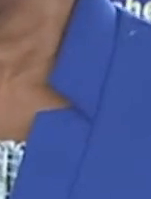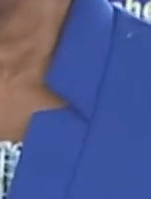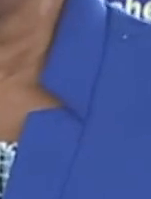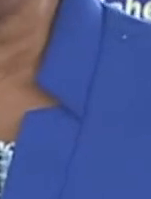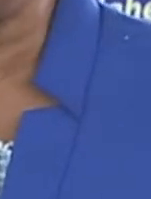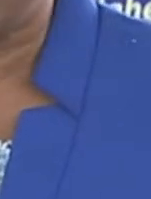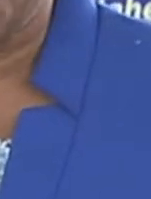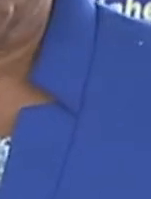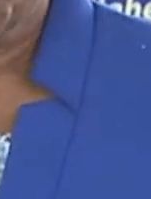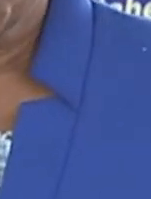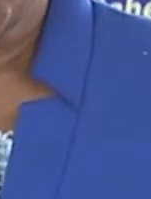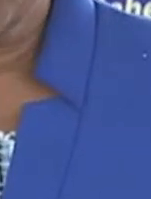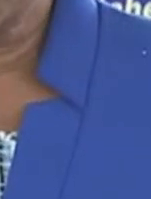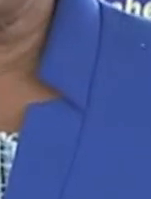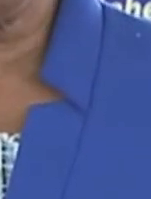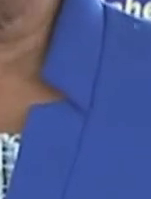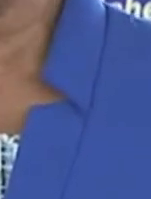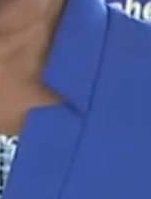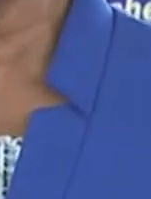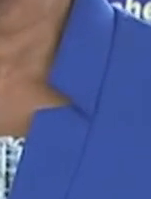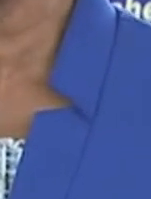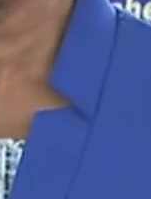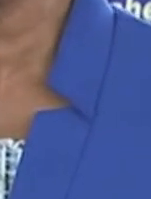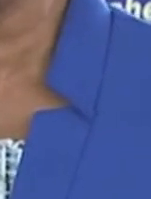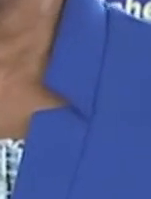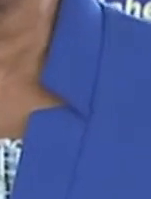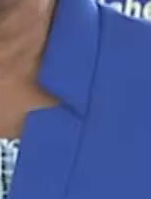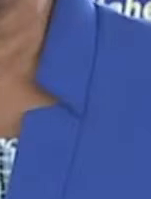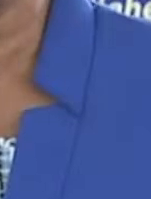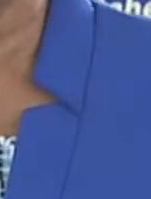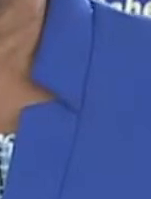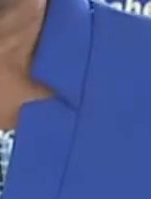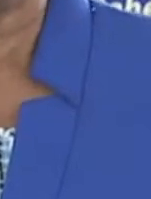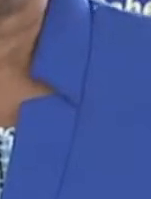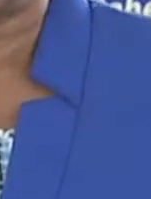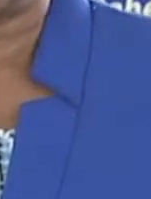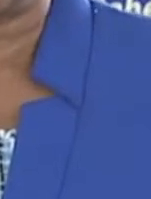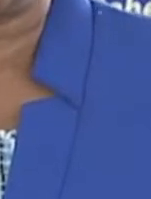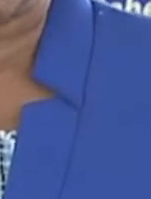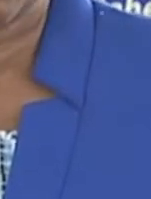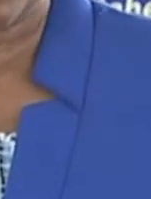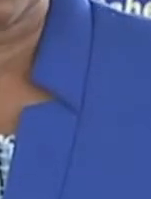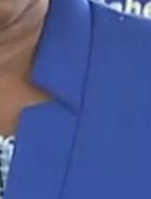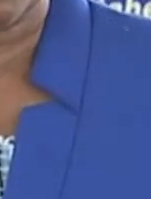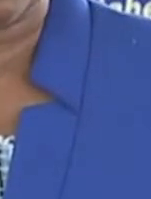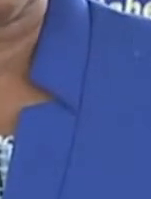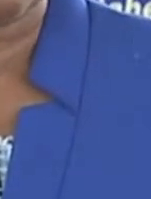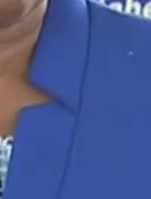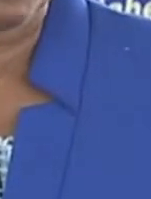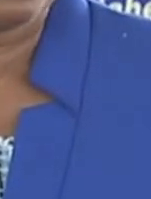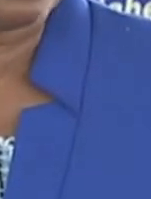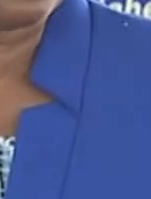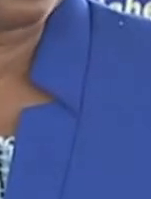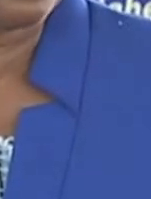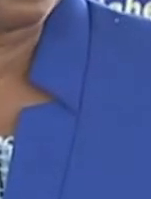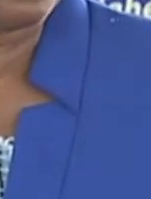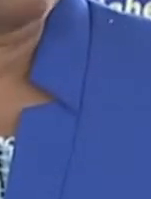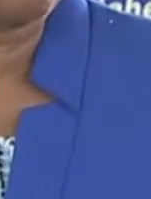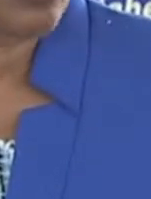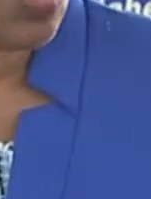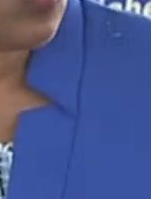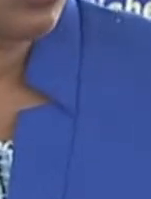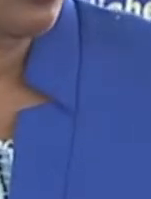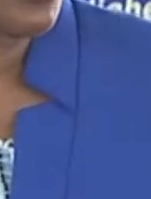be prepared, it is to enrich your experience when you are here as students,